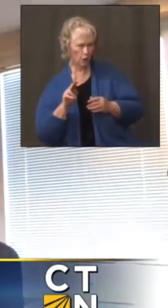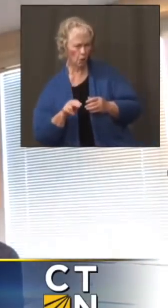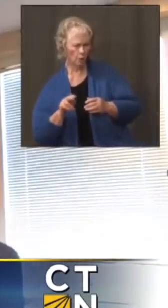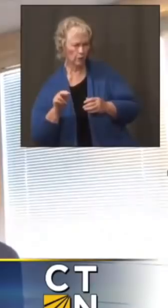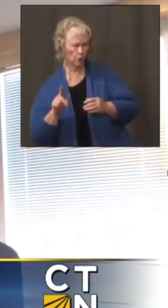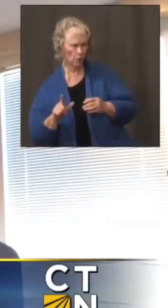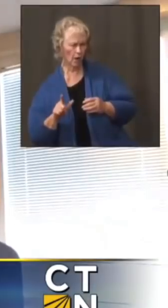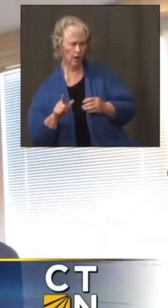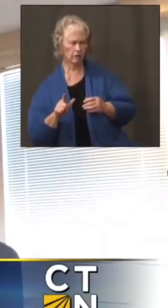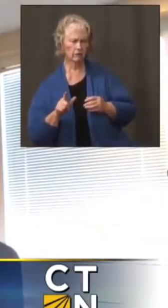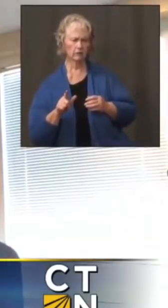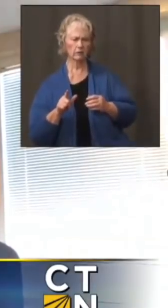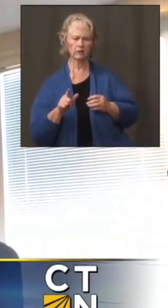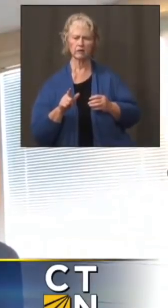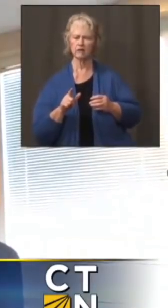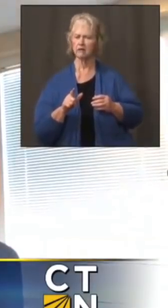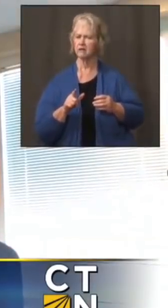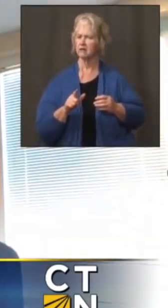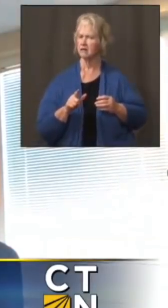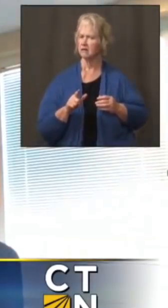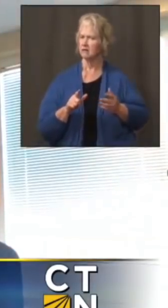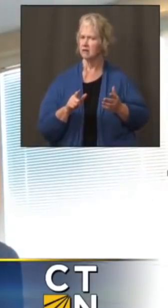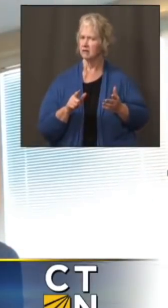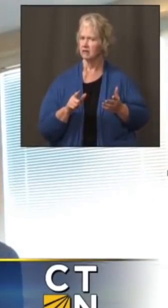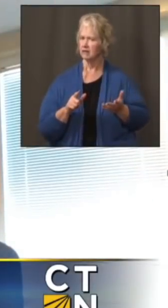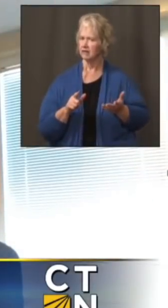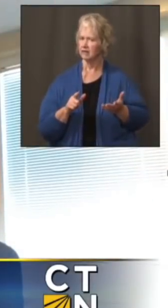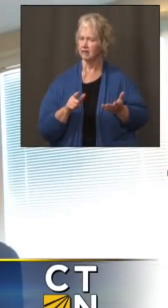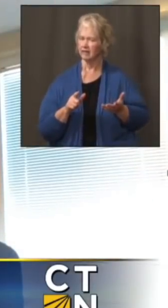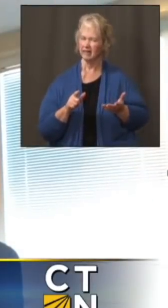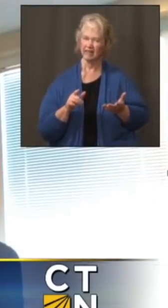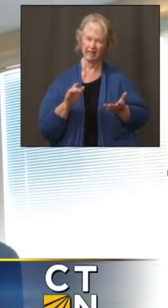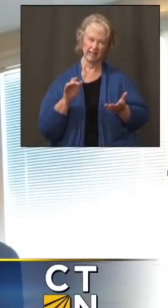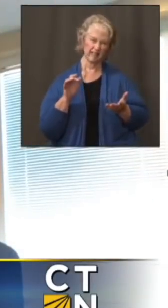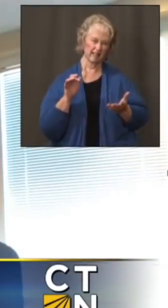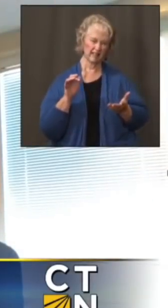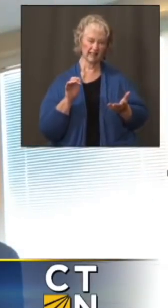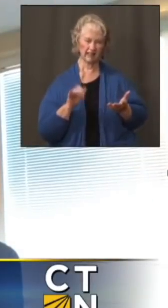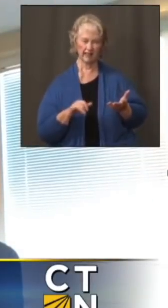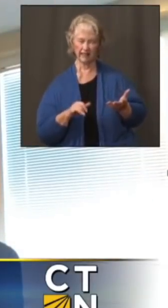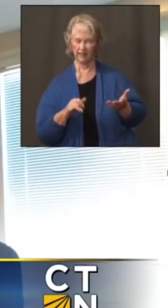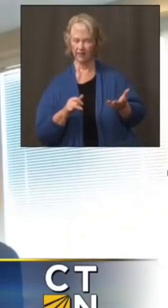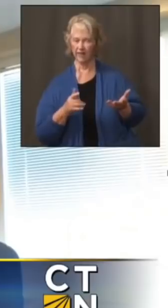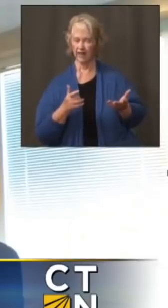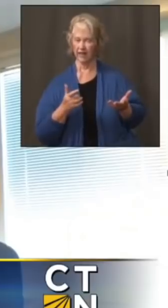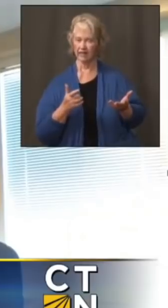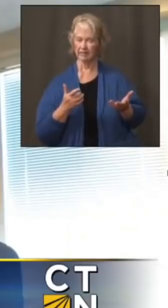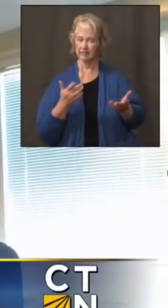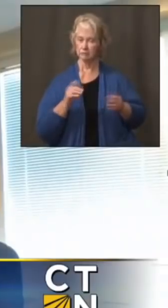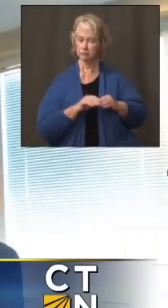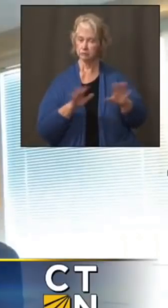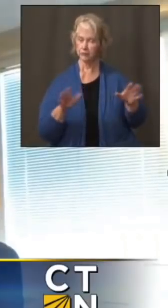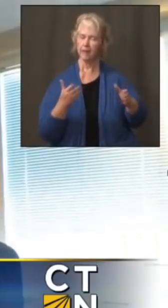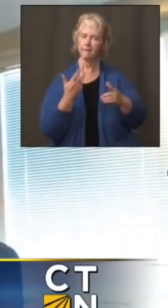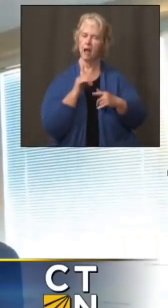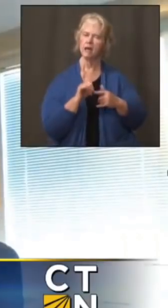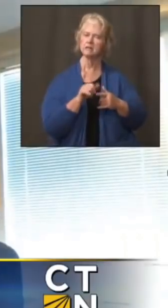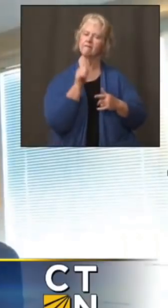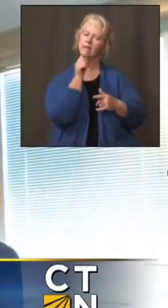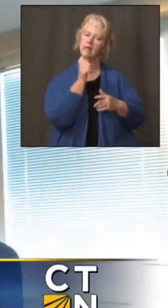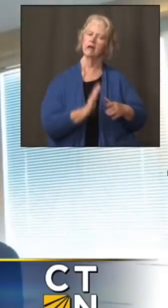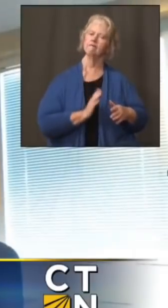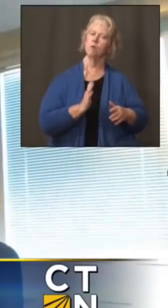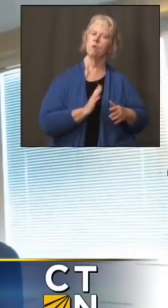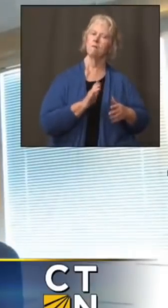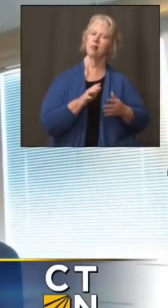cases, the indication there is that it's these informal social settings that are leading to the spread, potentially that Dr. Birx warned about.